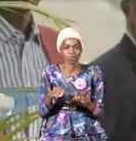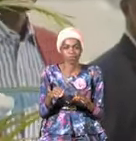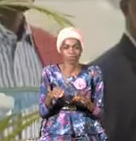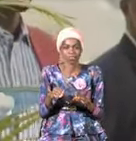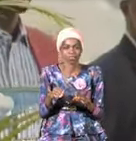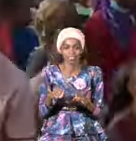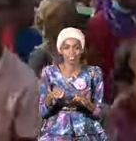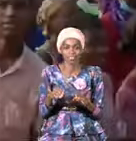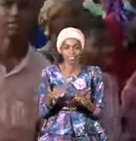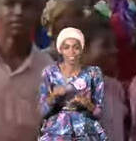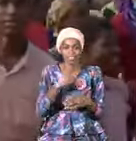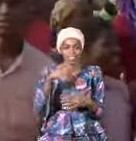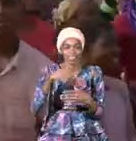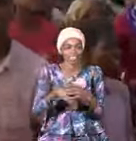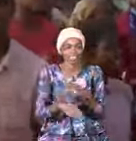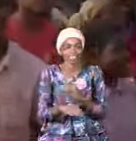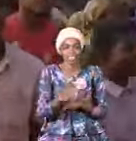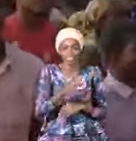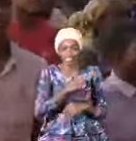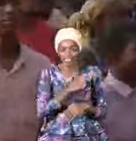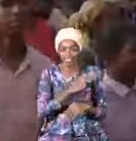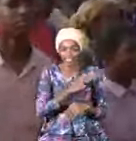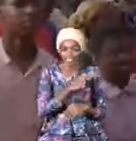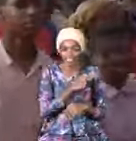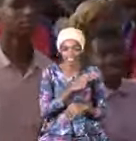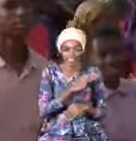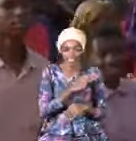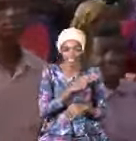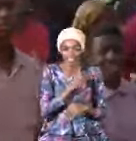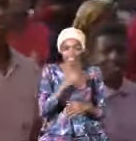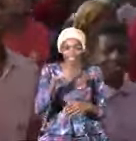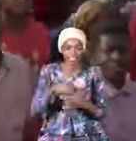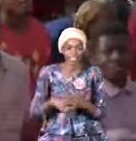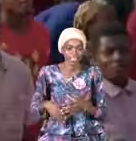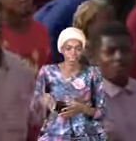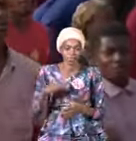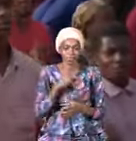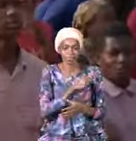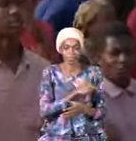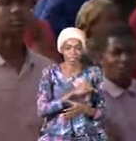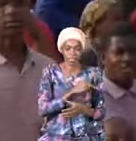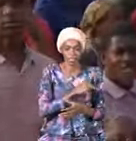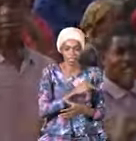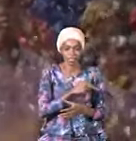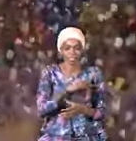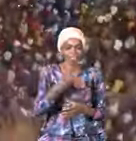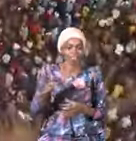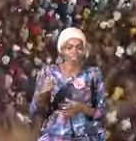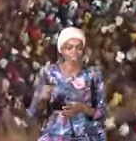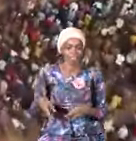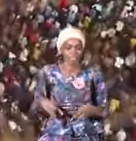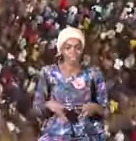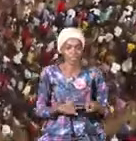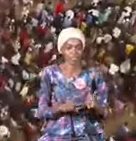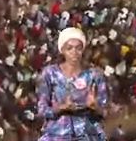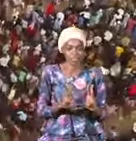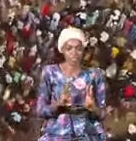in the characteristics and manner of the way he feeds